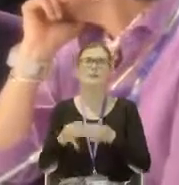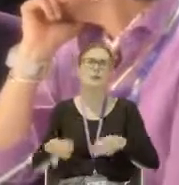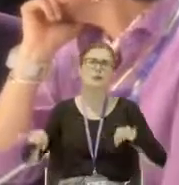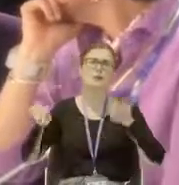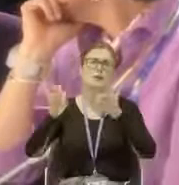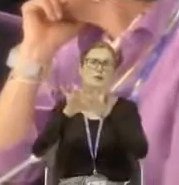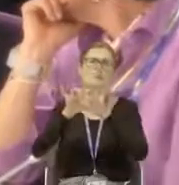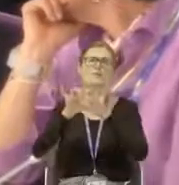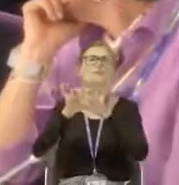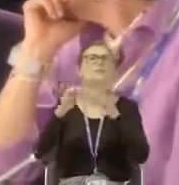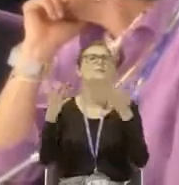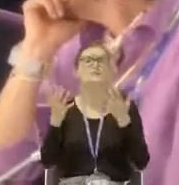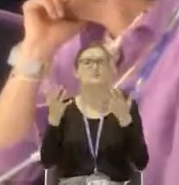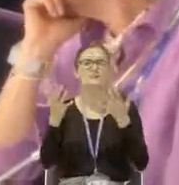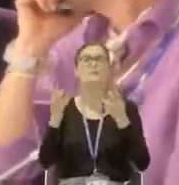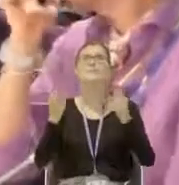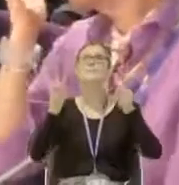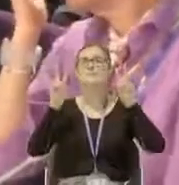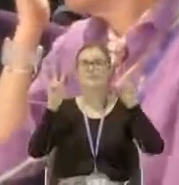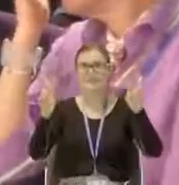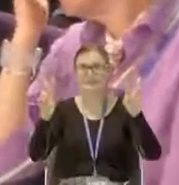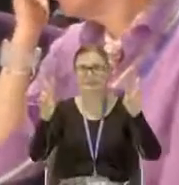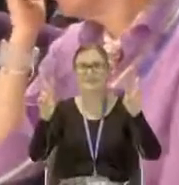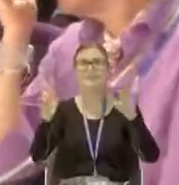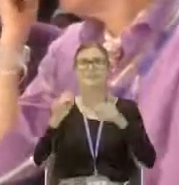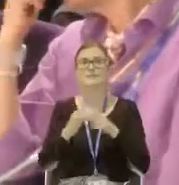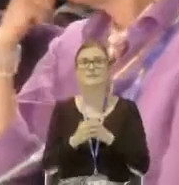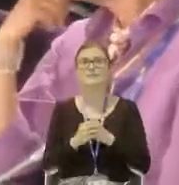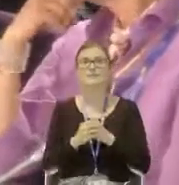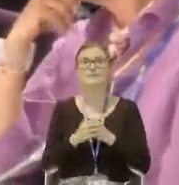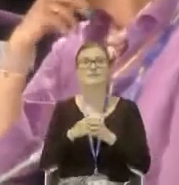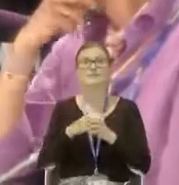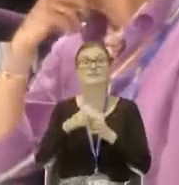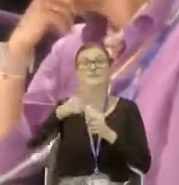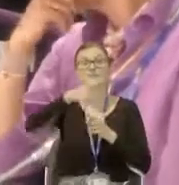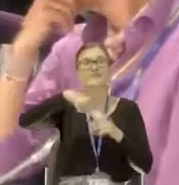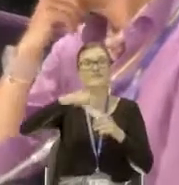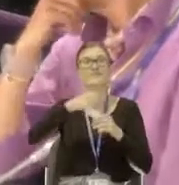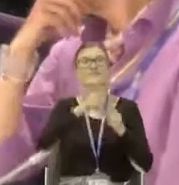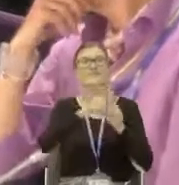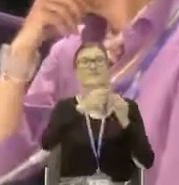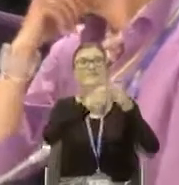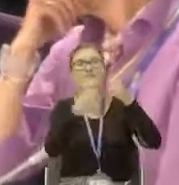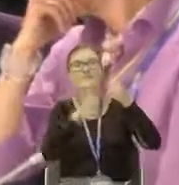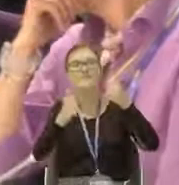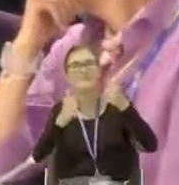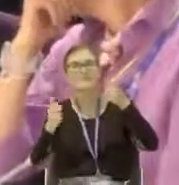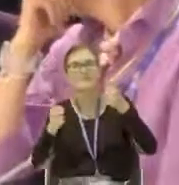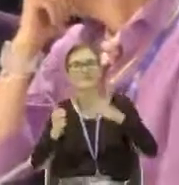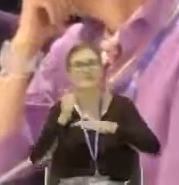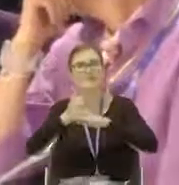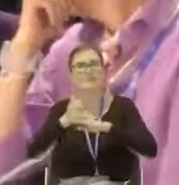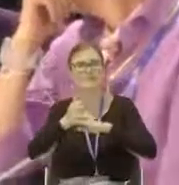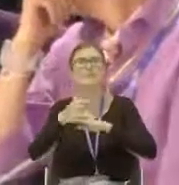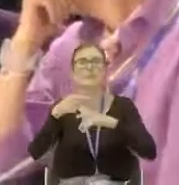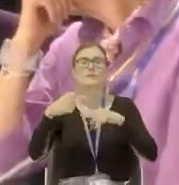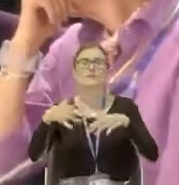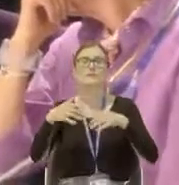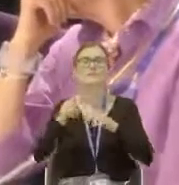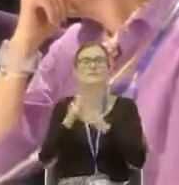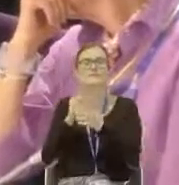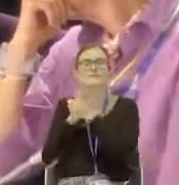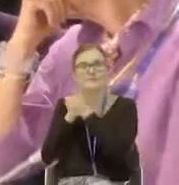local government should design their priorities and program with a special focus on human rights